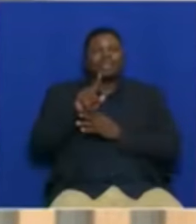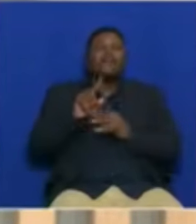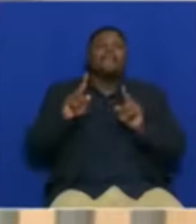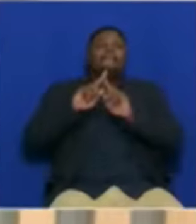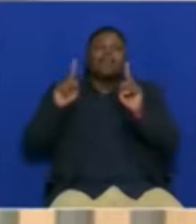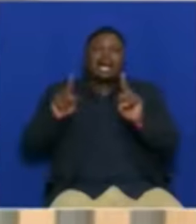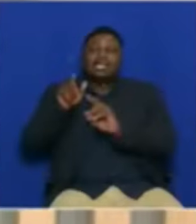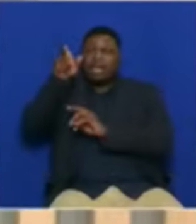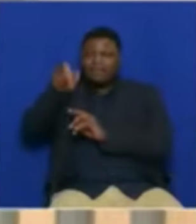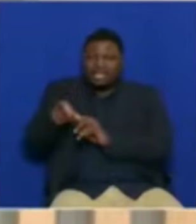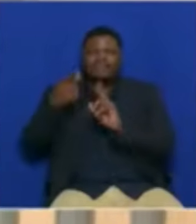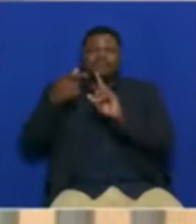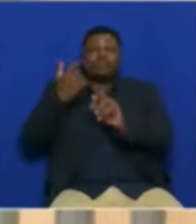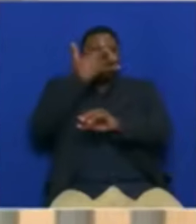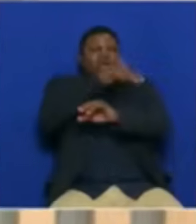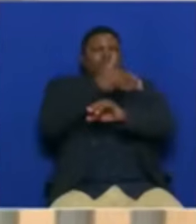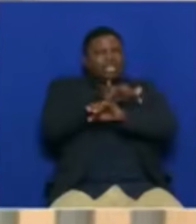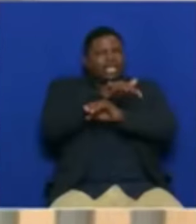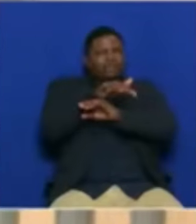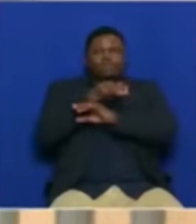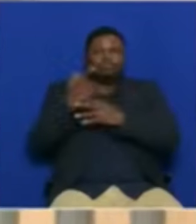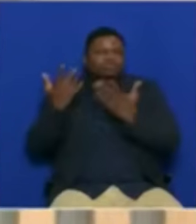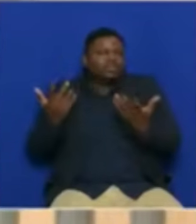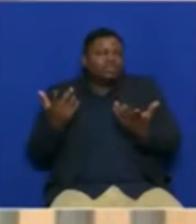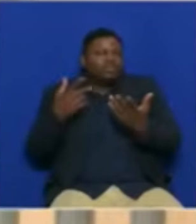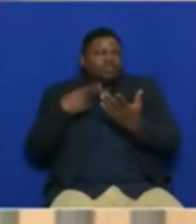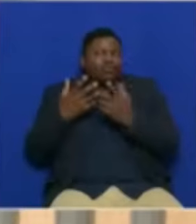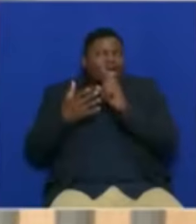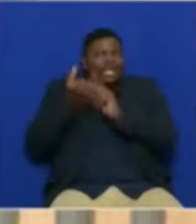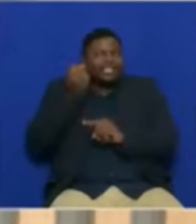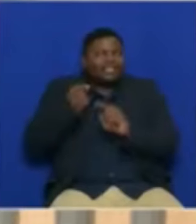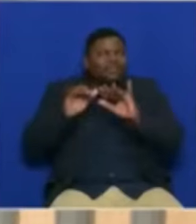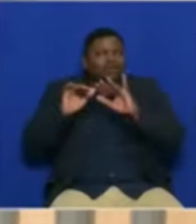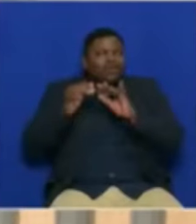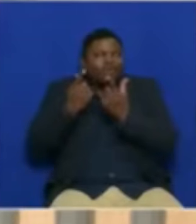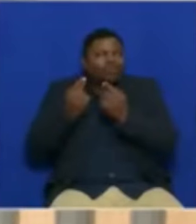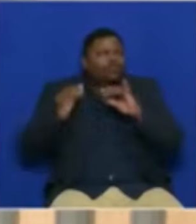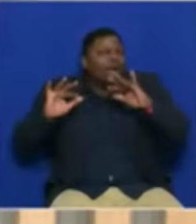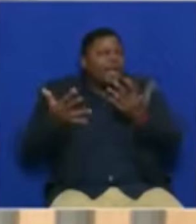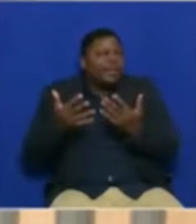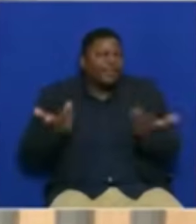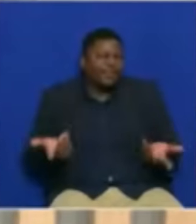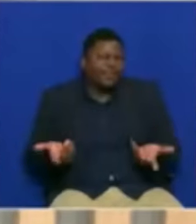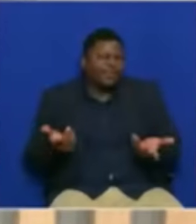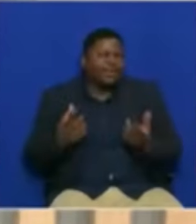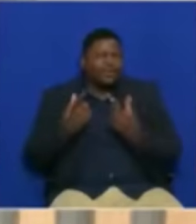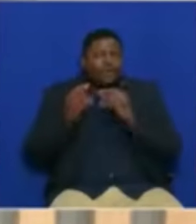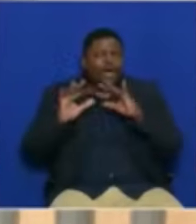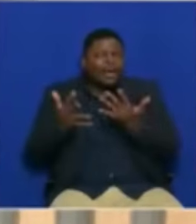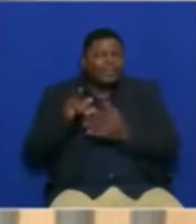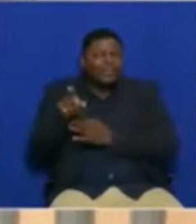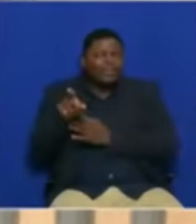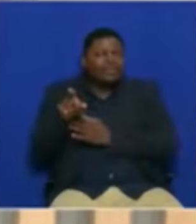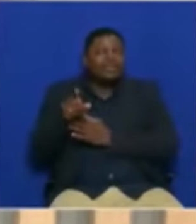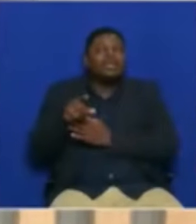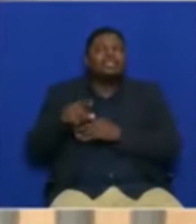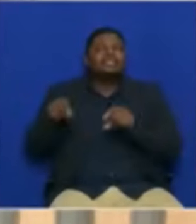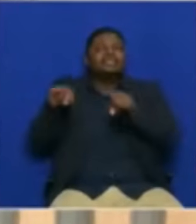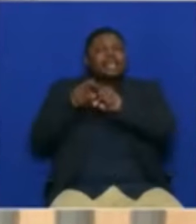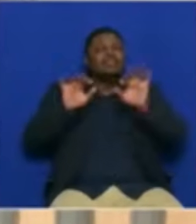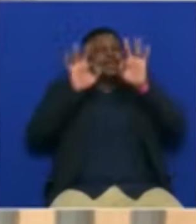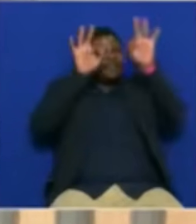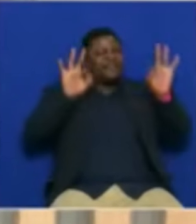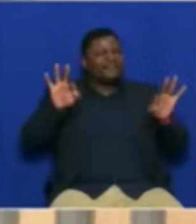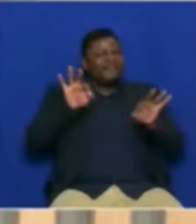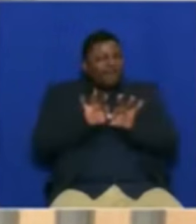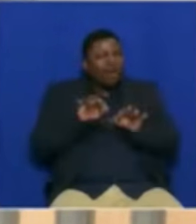you complete a form, a written form that's going to be filed, but there is nothing that is acting on my details